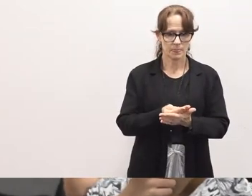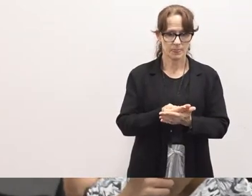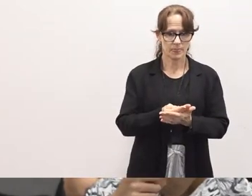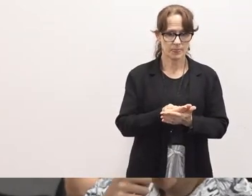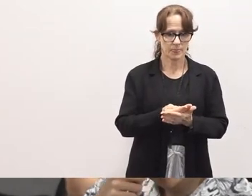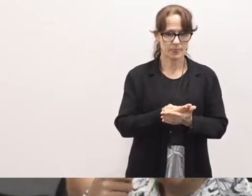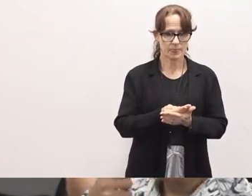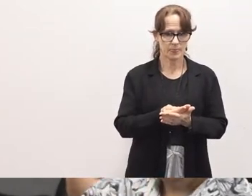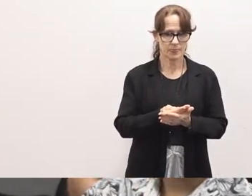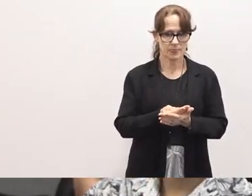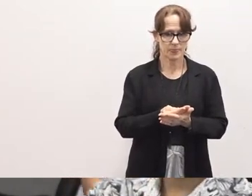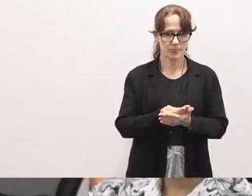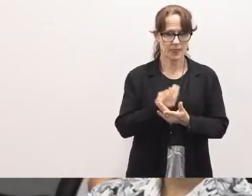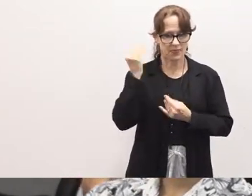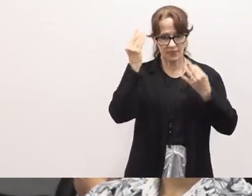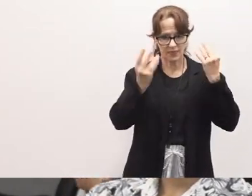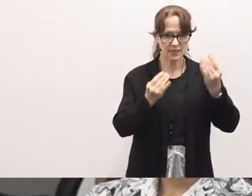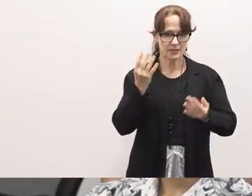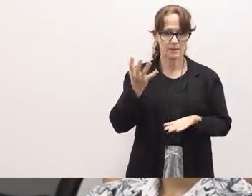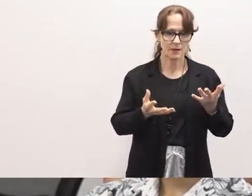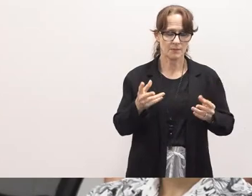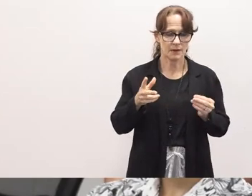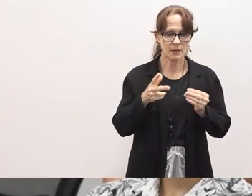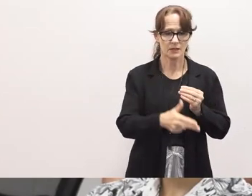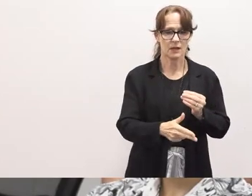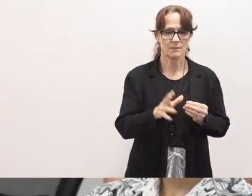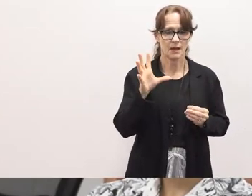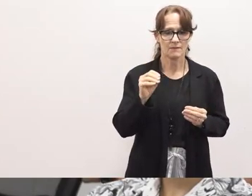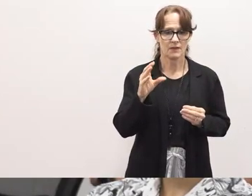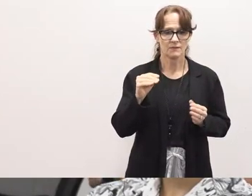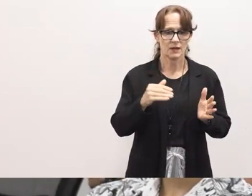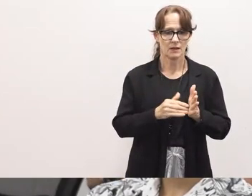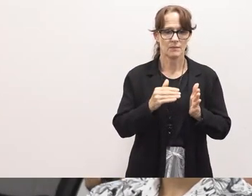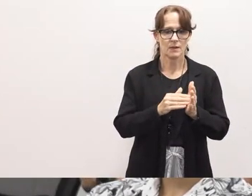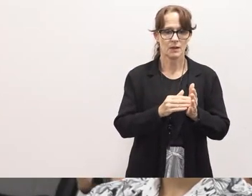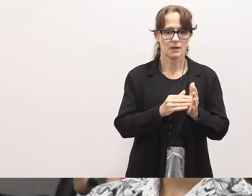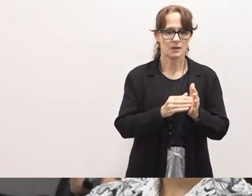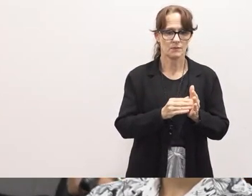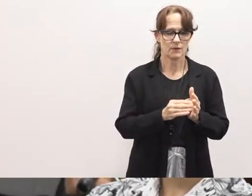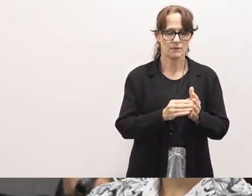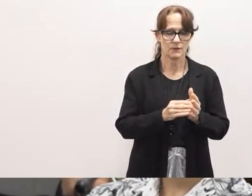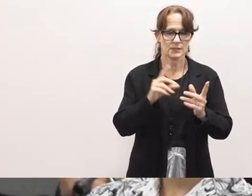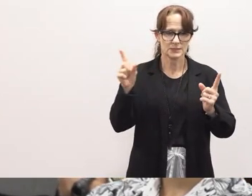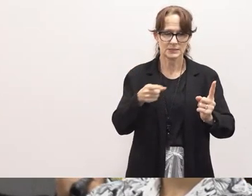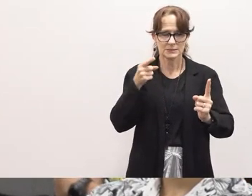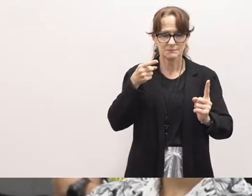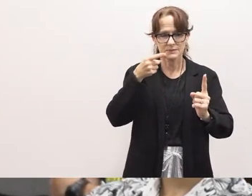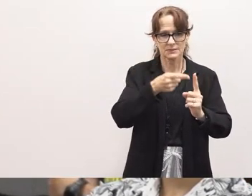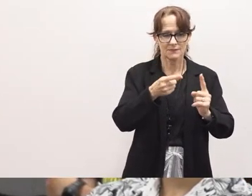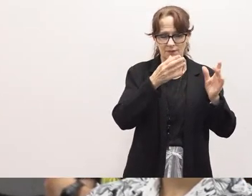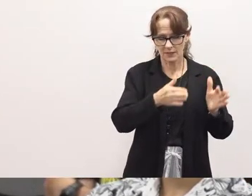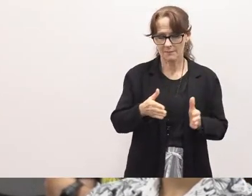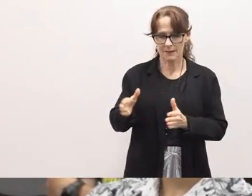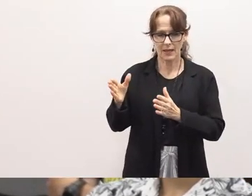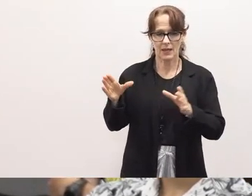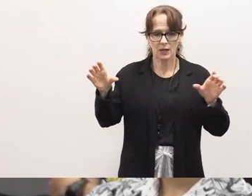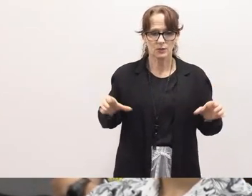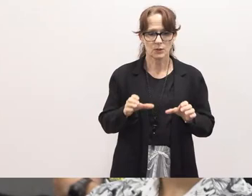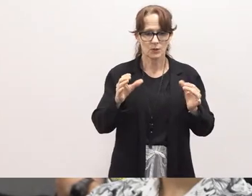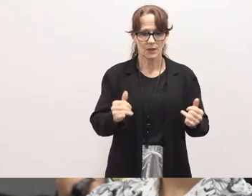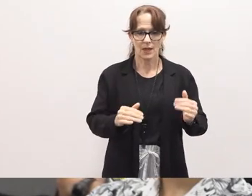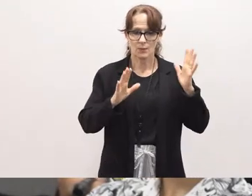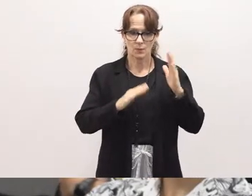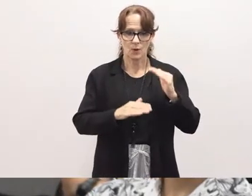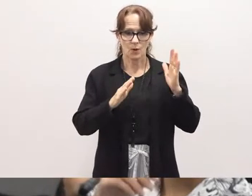that thinking that we may be cut by $50 million was a very strategic plan in order to do that. And now we are hopeful